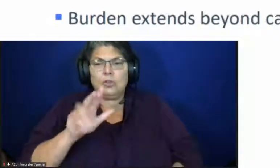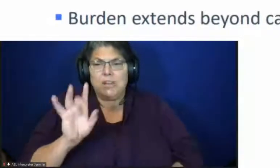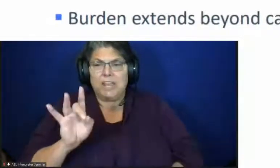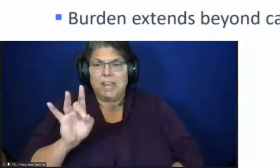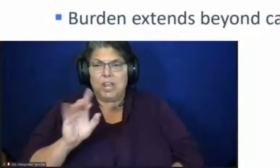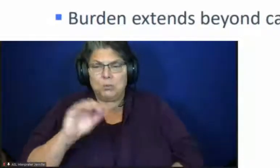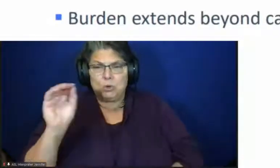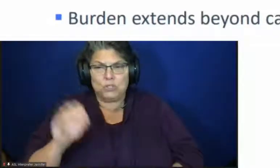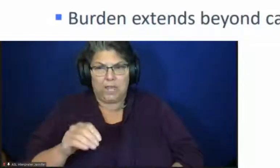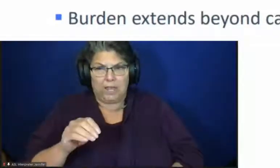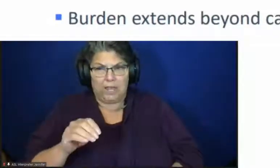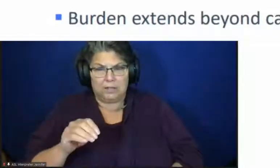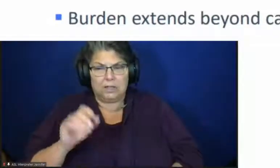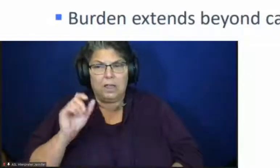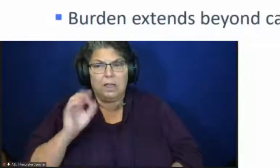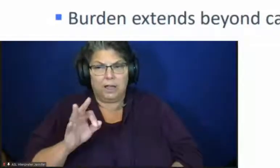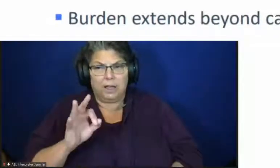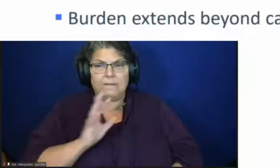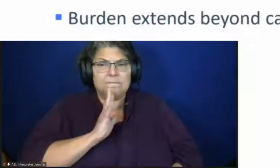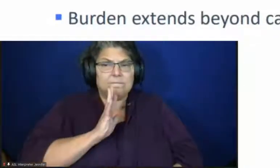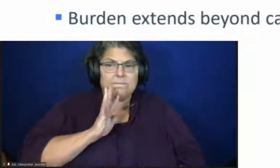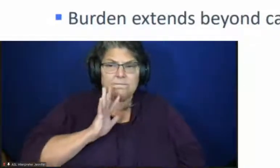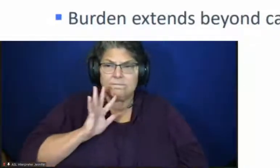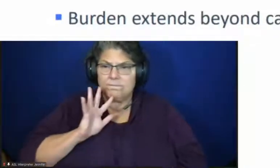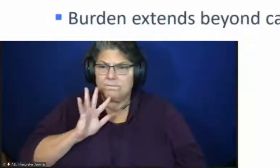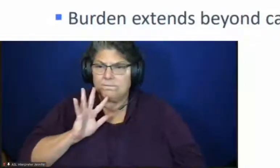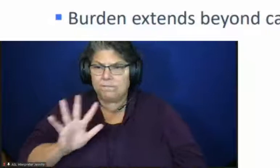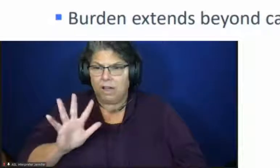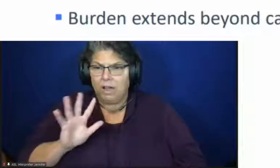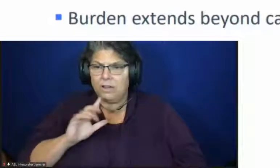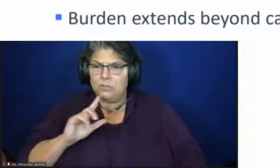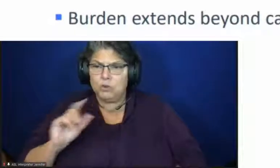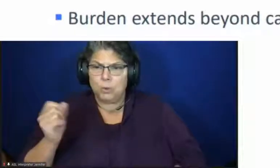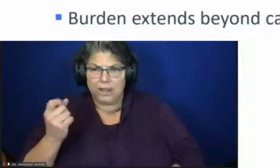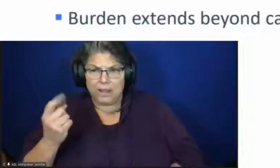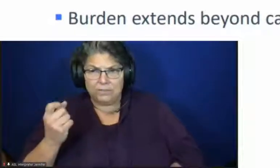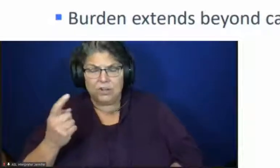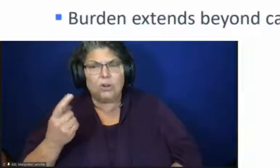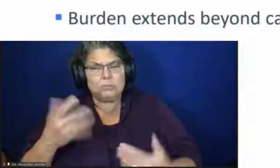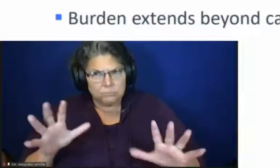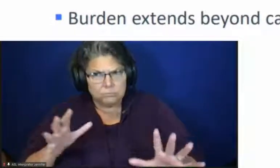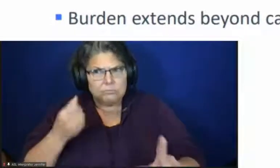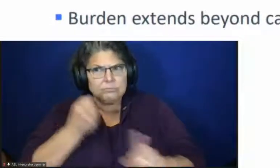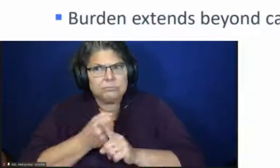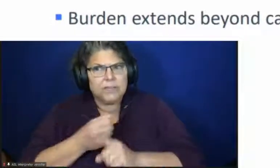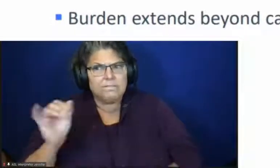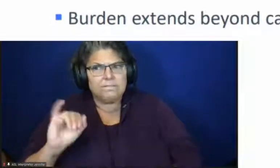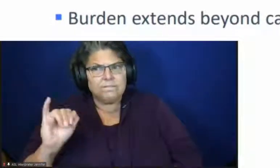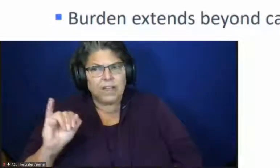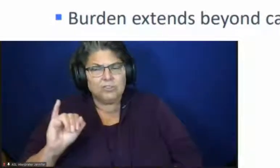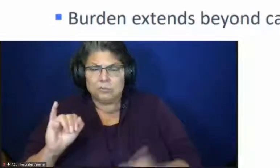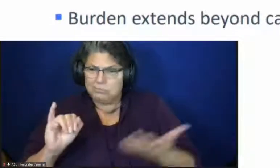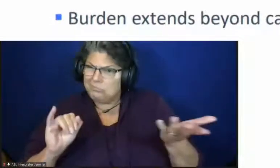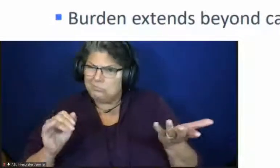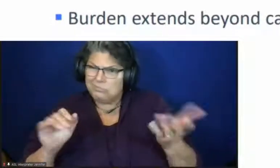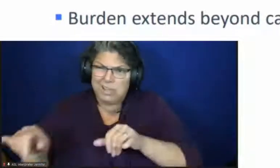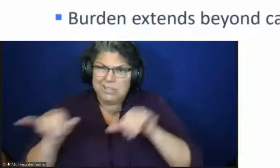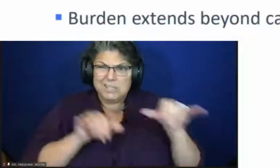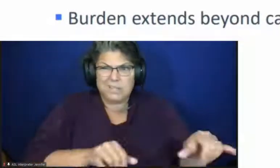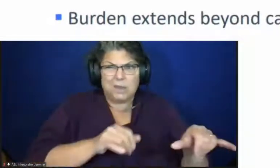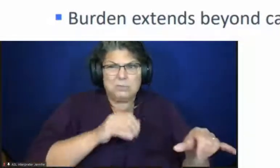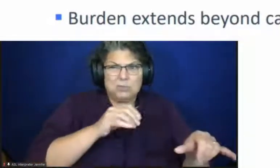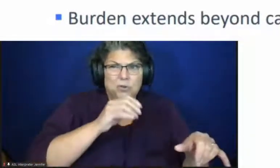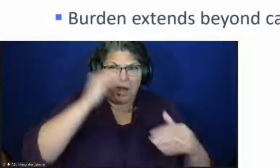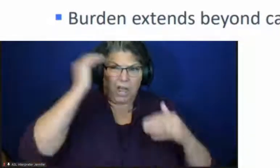38% of 5 to 11-year-olds have been infected. And this is similar to adults. And this slide goes over